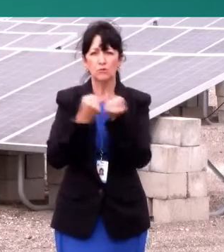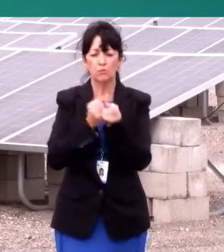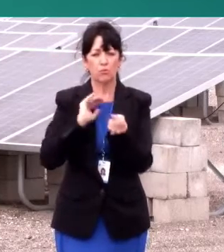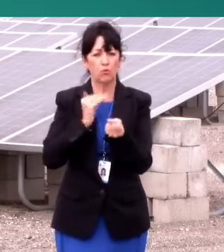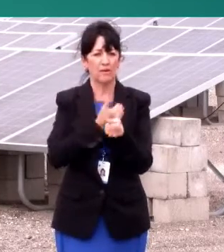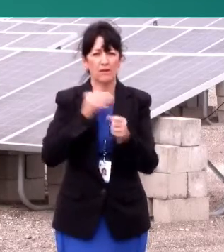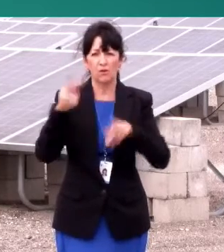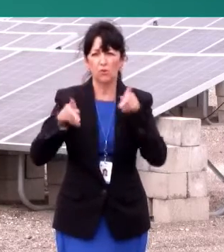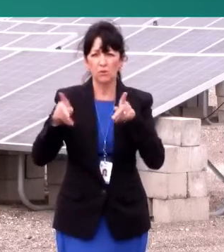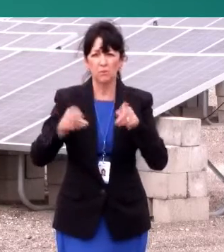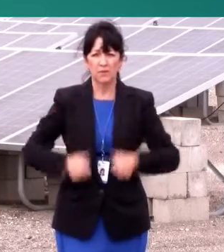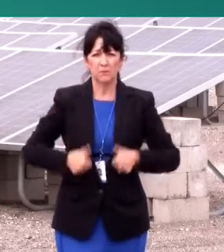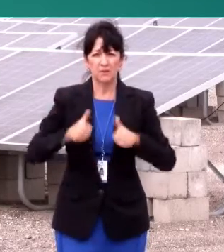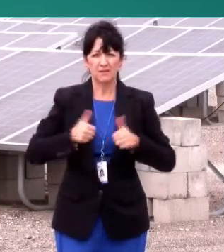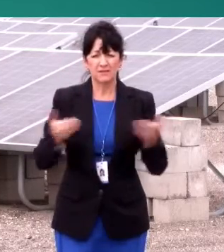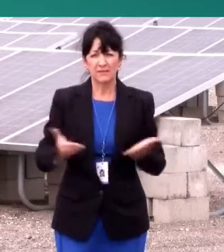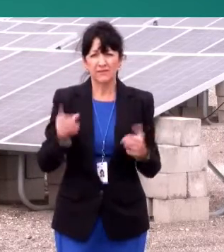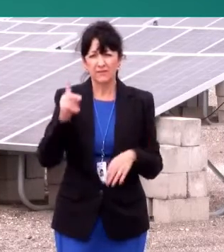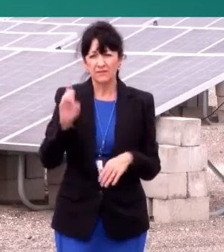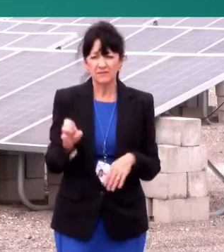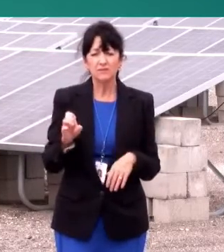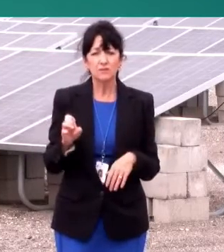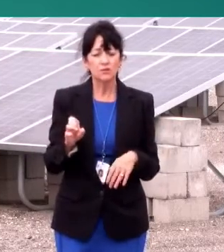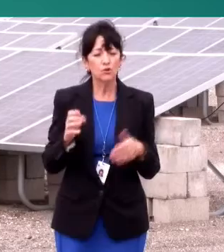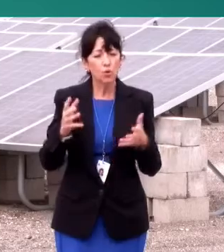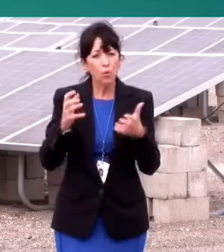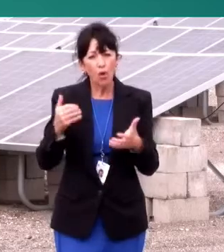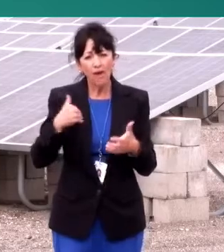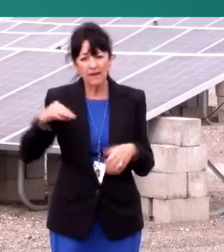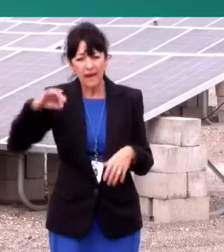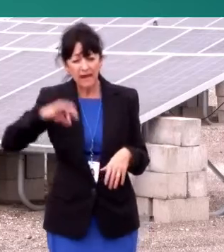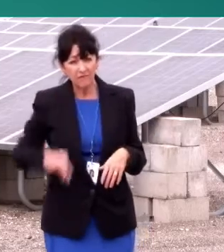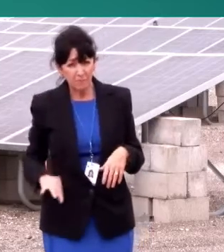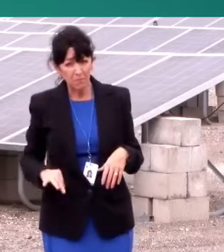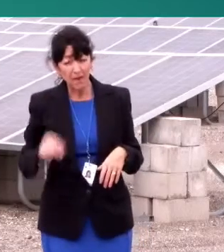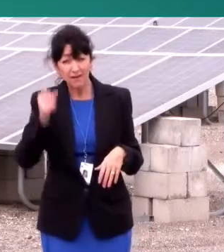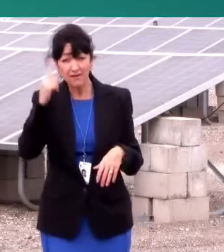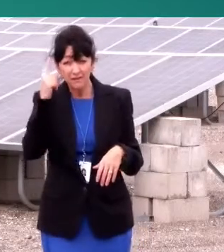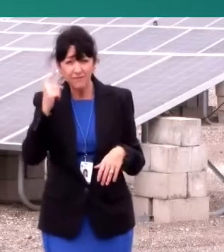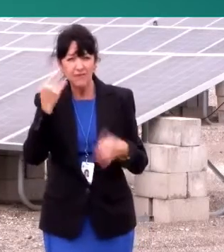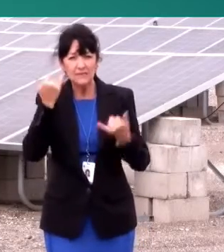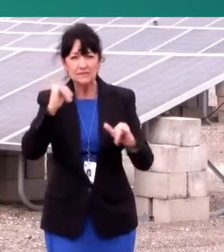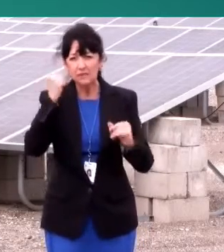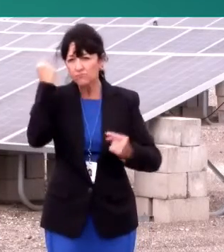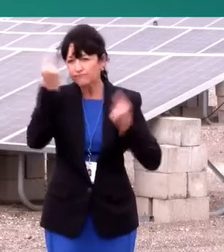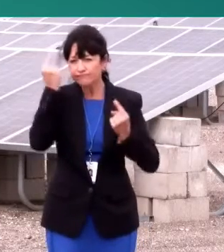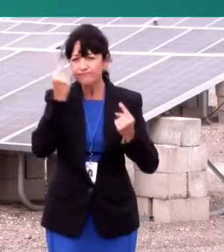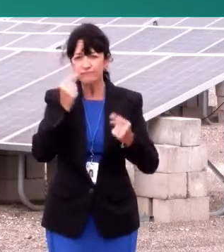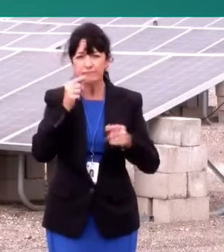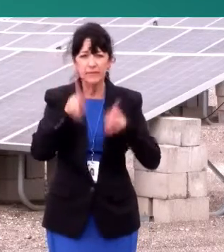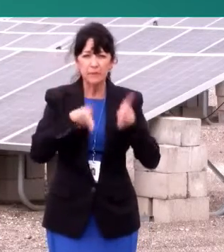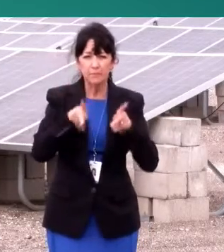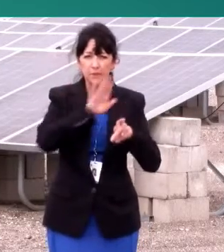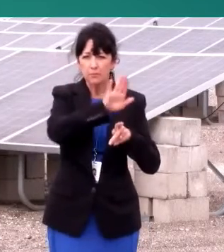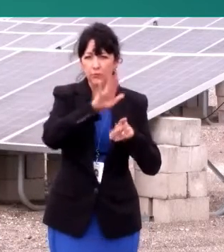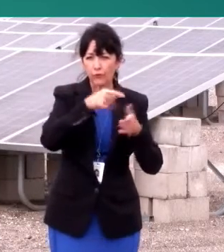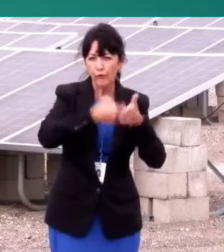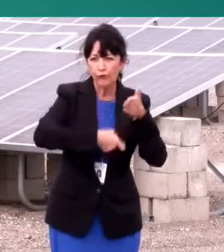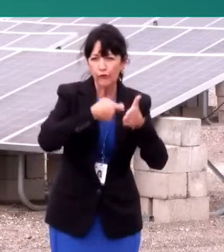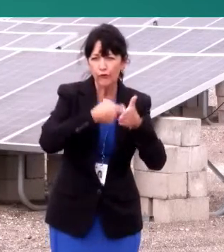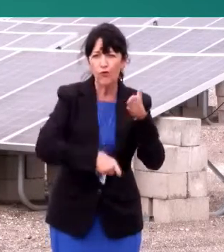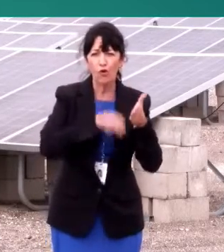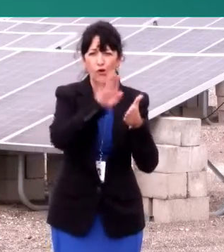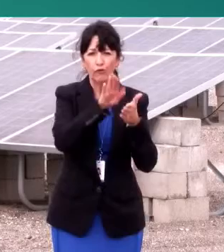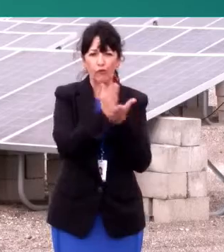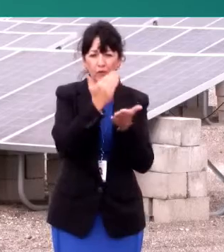in both having a benefit on the wallets and pocketbooks of our citizens, but also has a